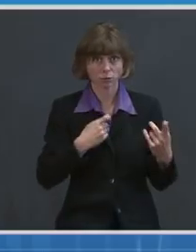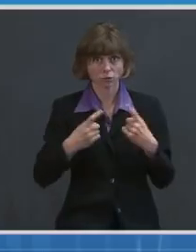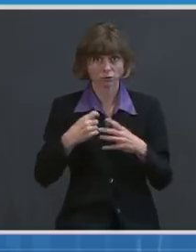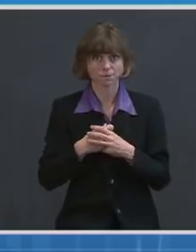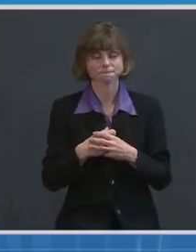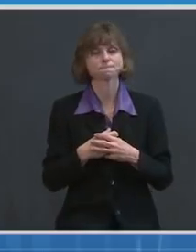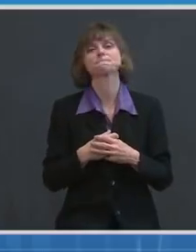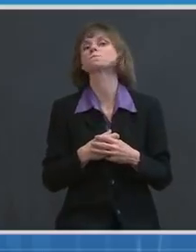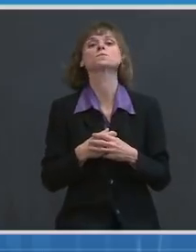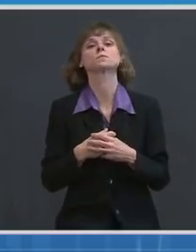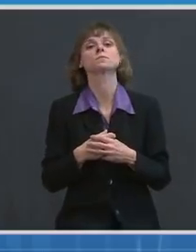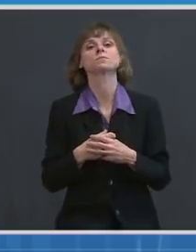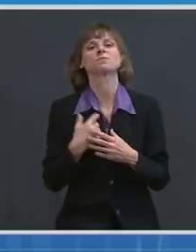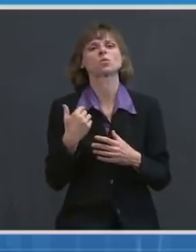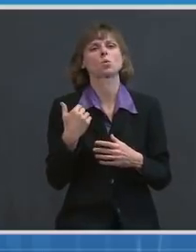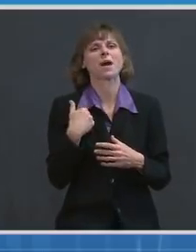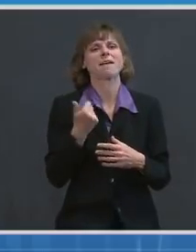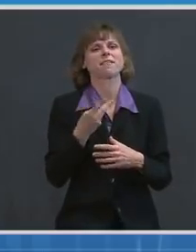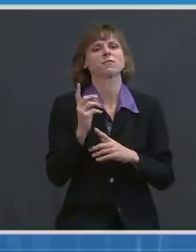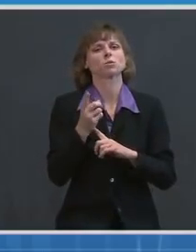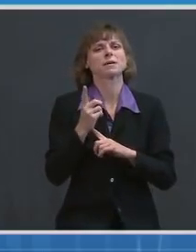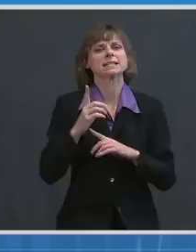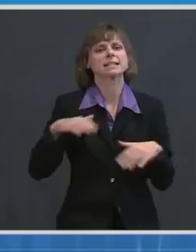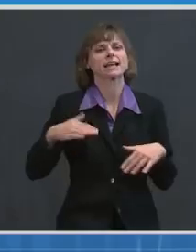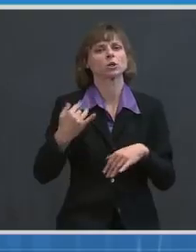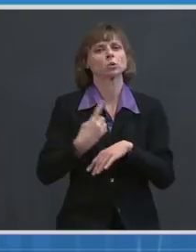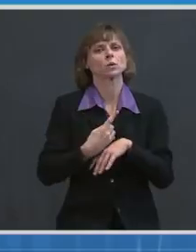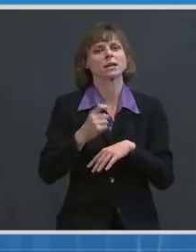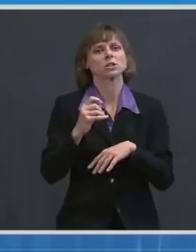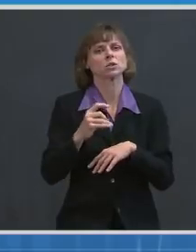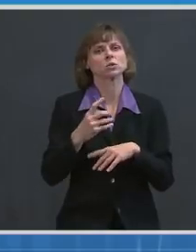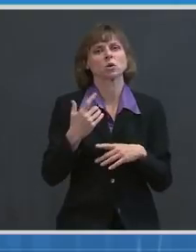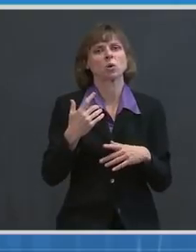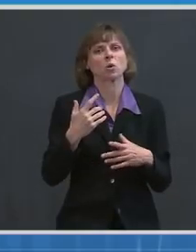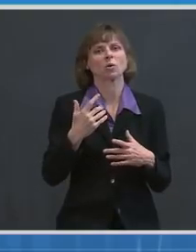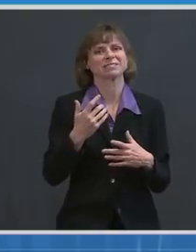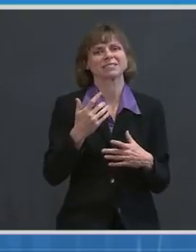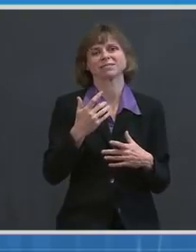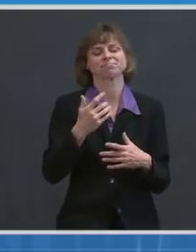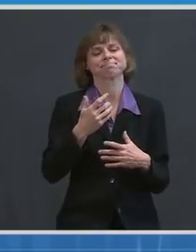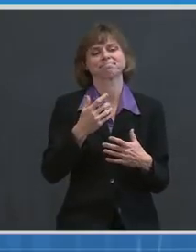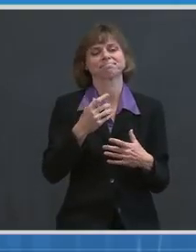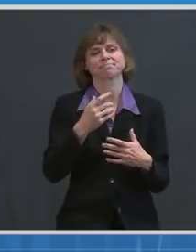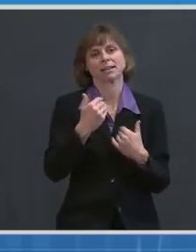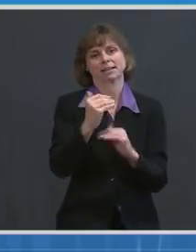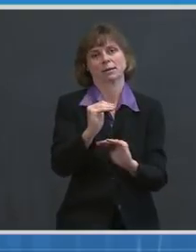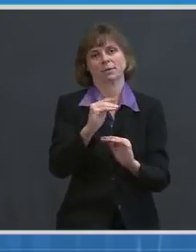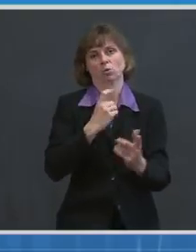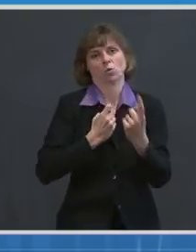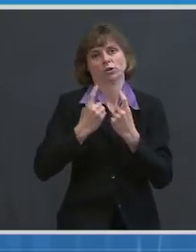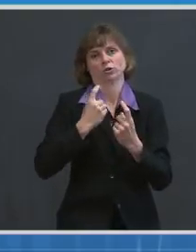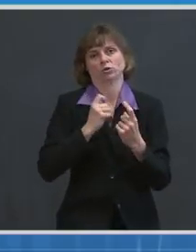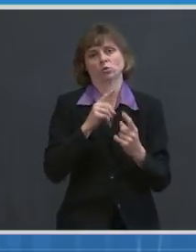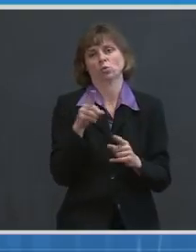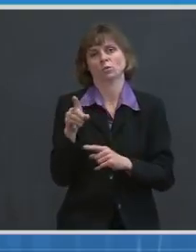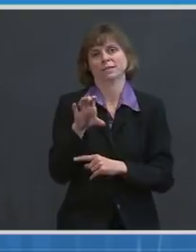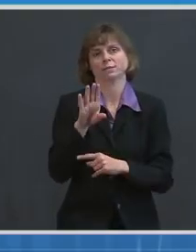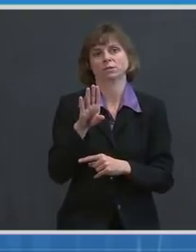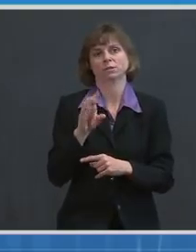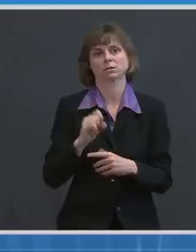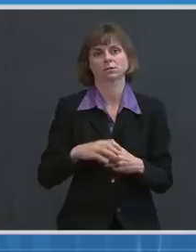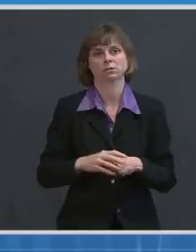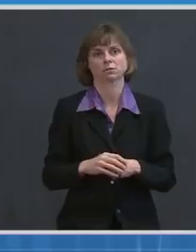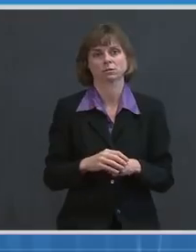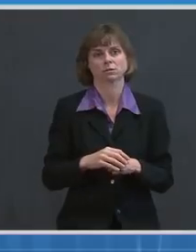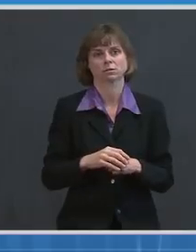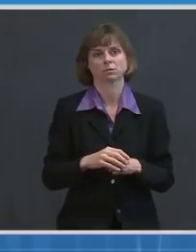Thanks, Andy. And we're running a few minutes late today, so we're going to have to take a couple less questions. But first, we'll go to Ed O'Keefe at CBS.